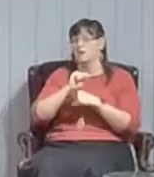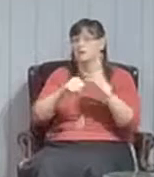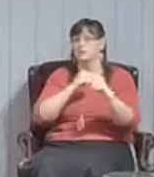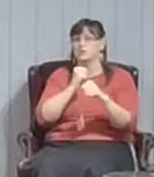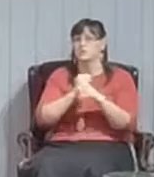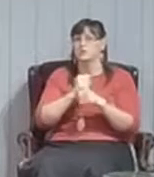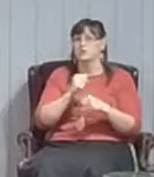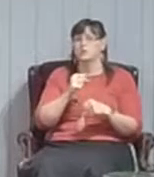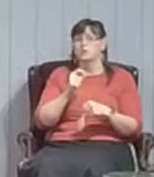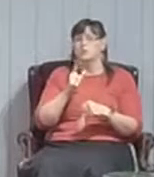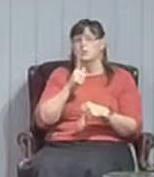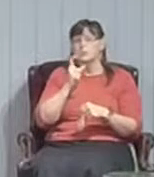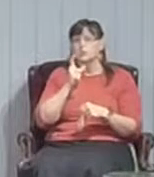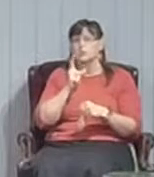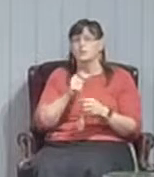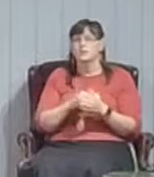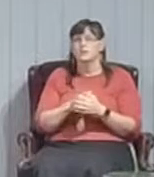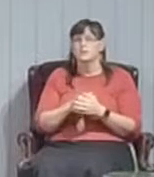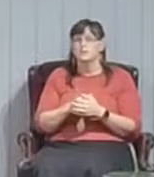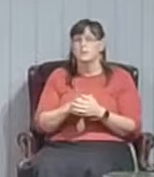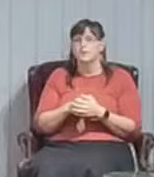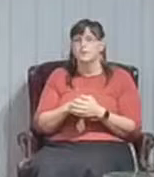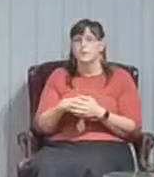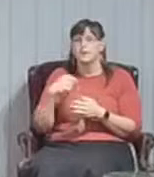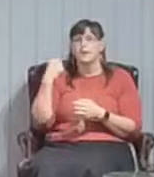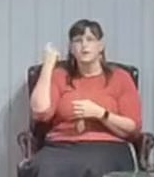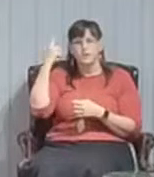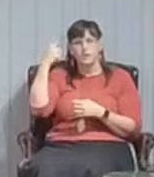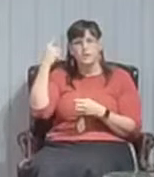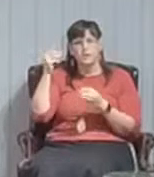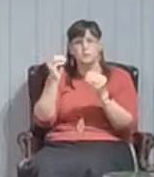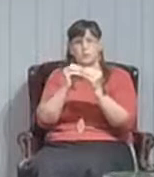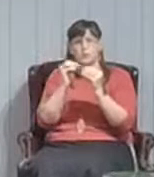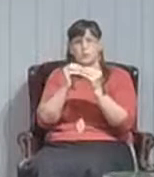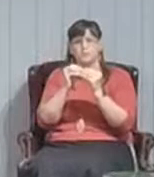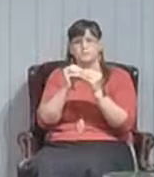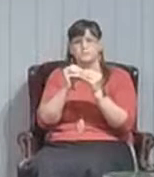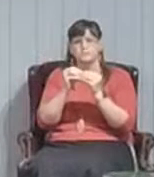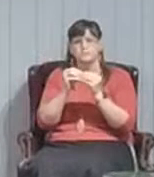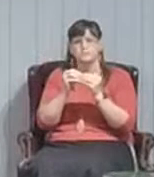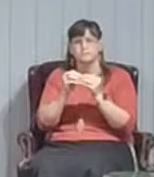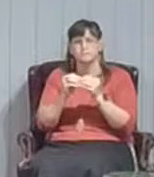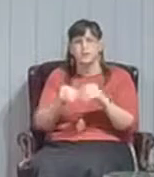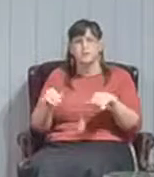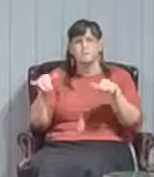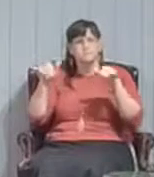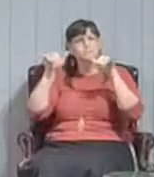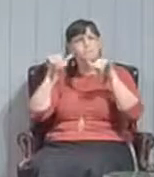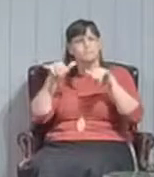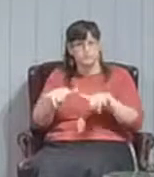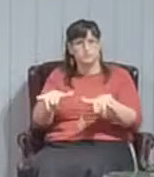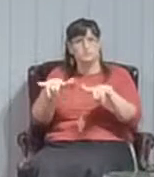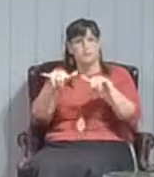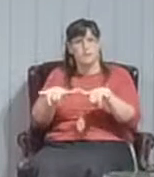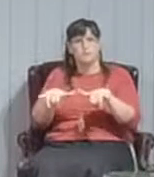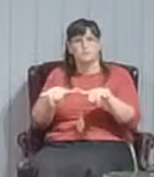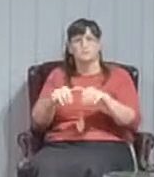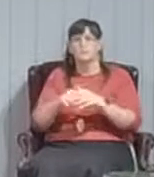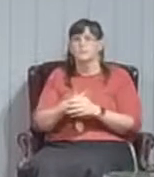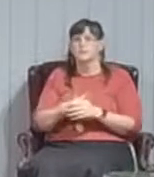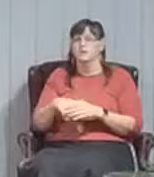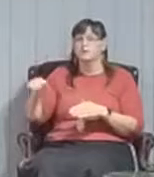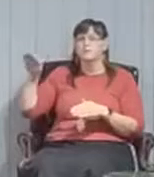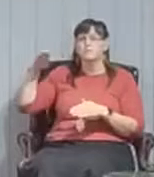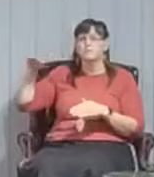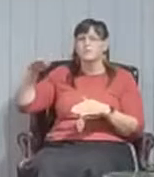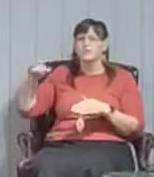we tend to be a little bit more, not always, but a little bit more set in our ways. And the younger would say, well, you know, you're